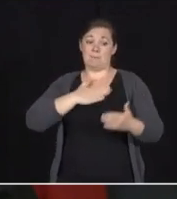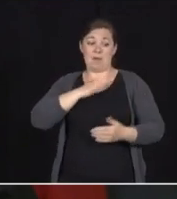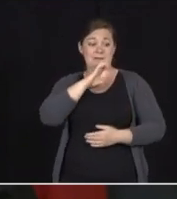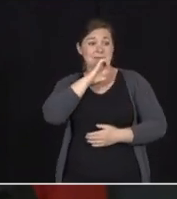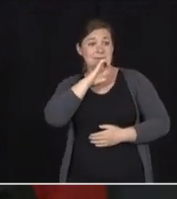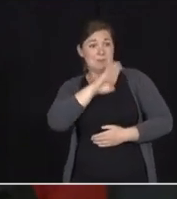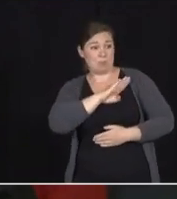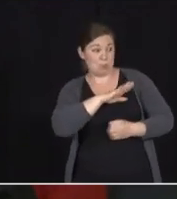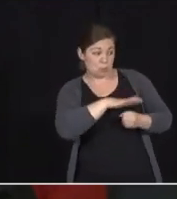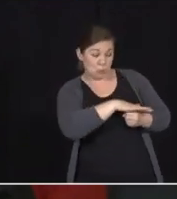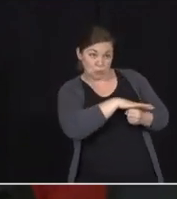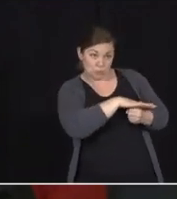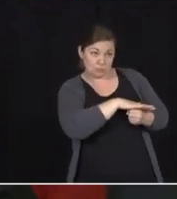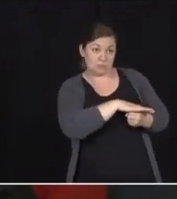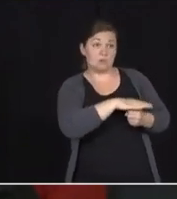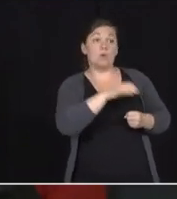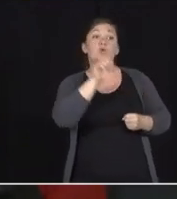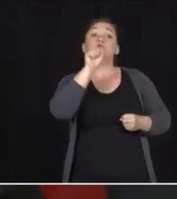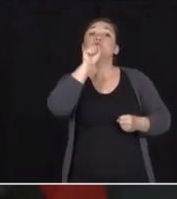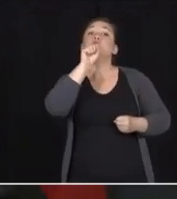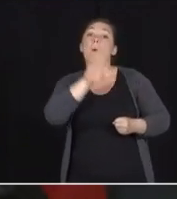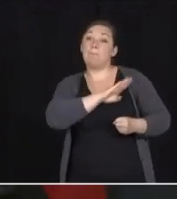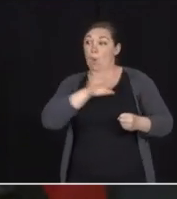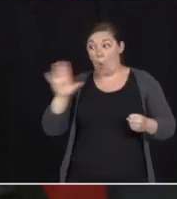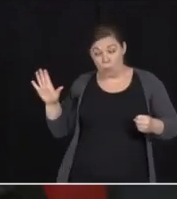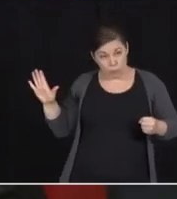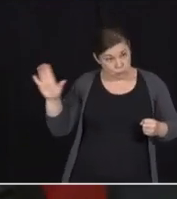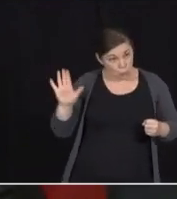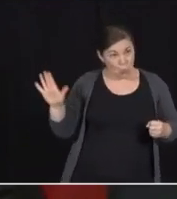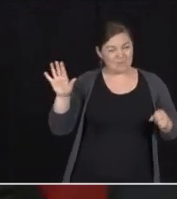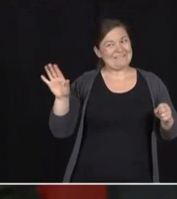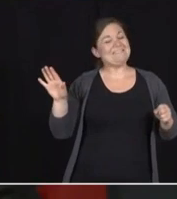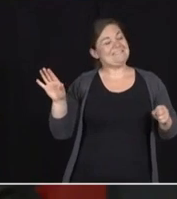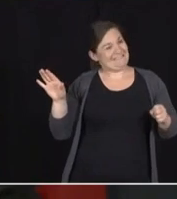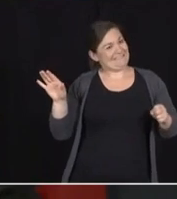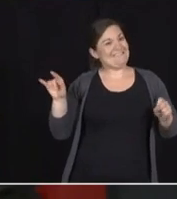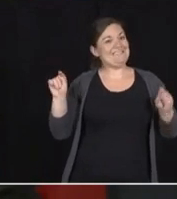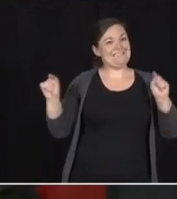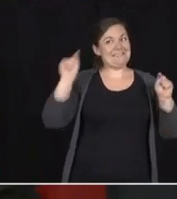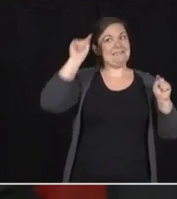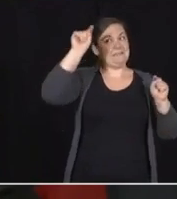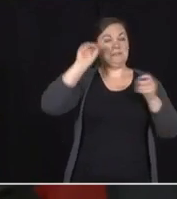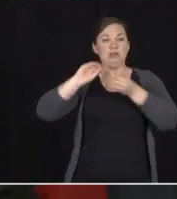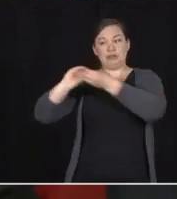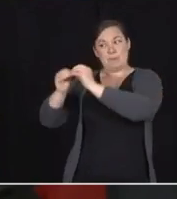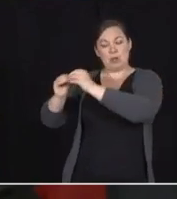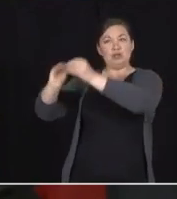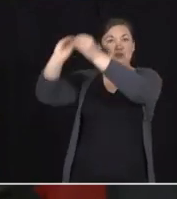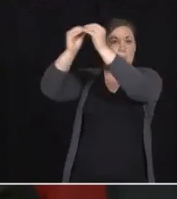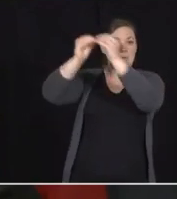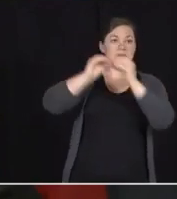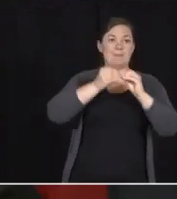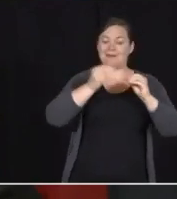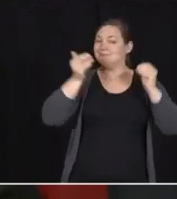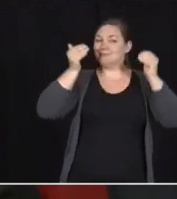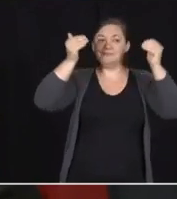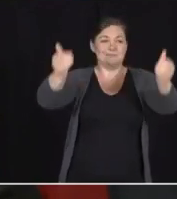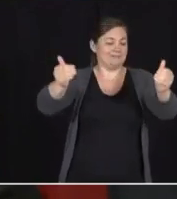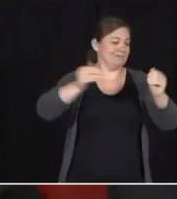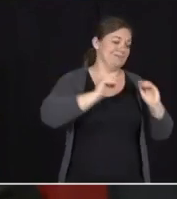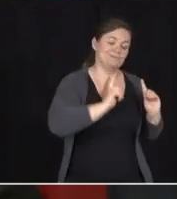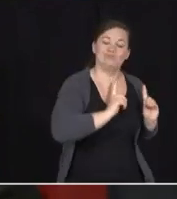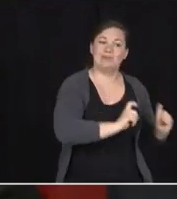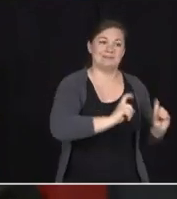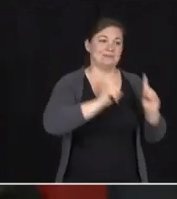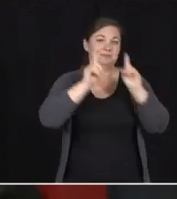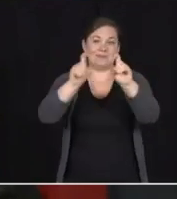the Scarborough. So I've reached out to Mayor Brown, and we're really going to drive the testing, get people out where